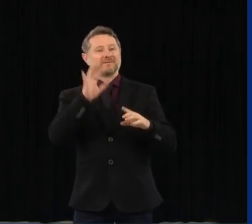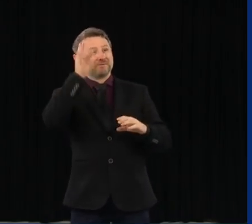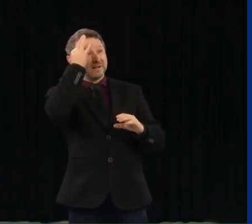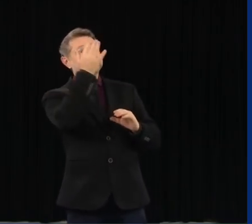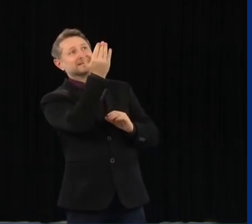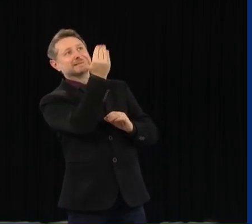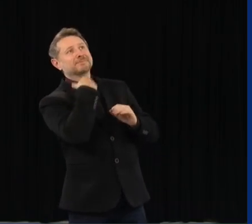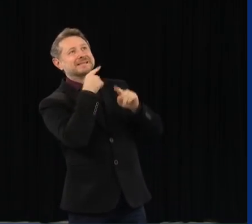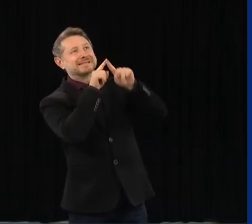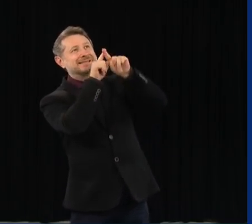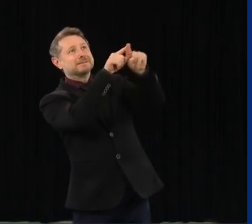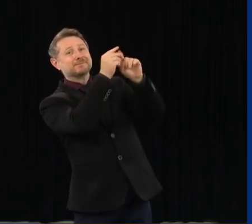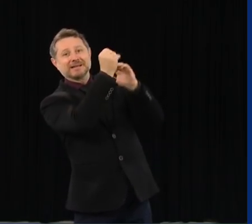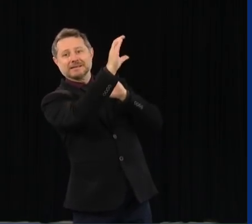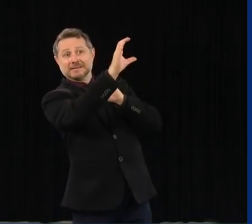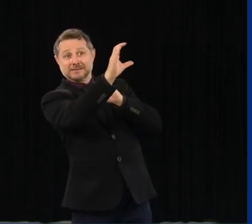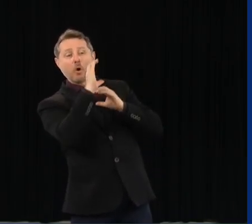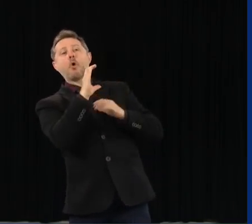legislation that gets passed.